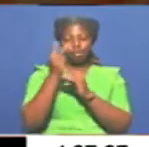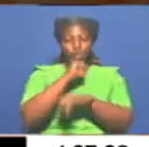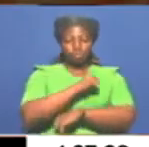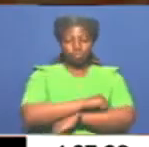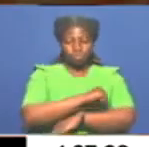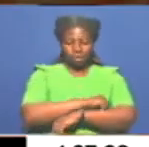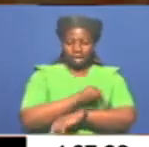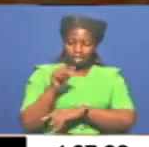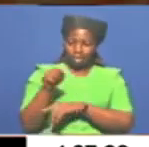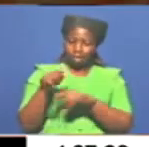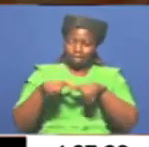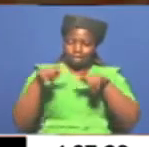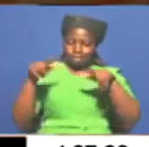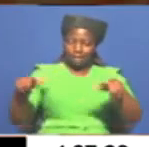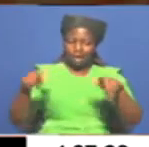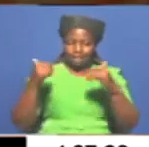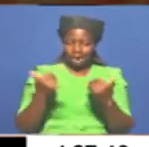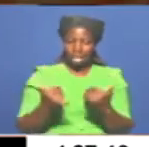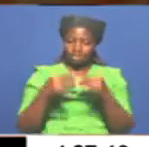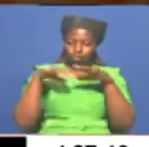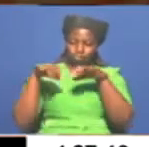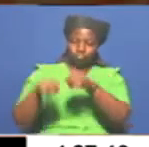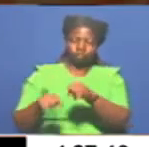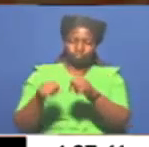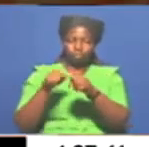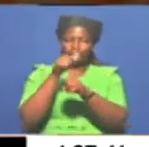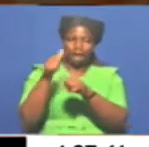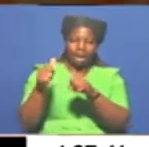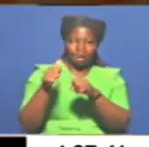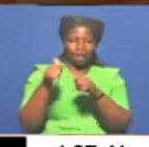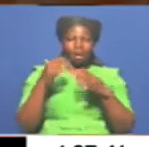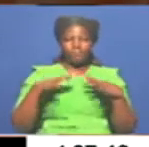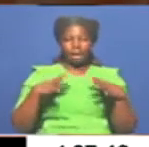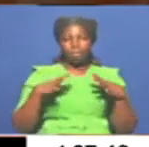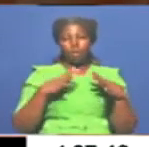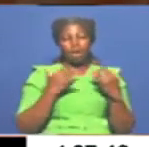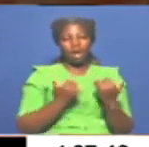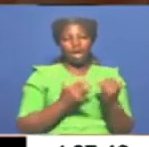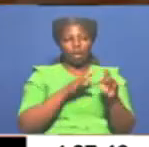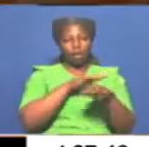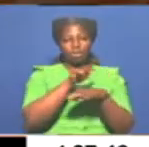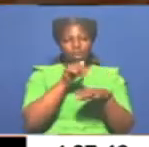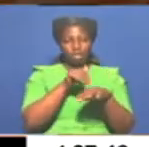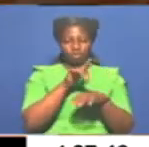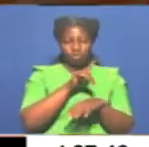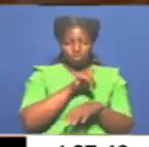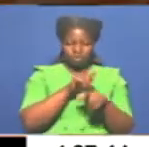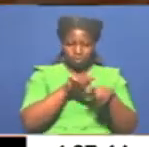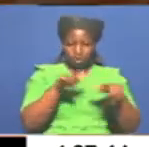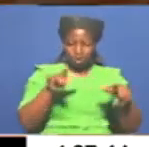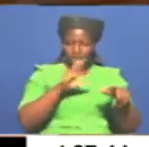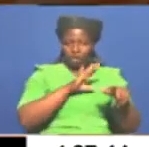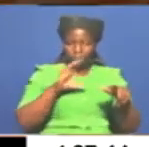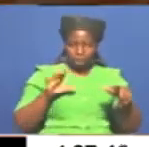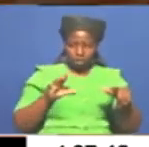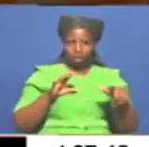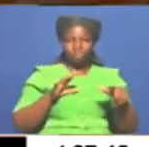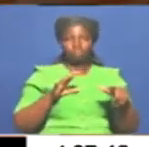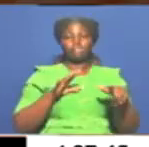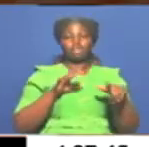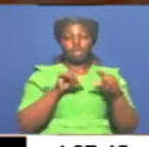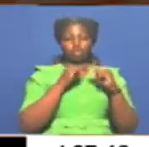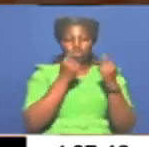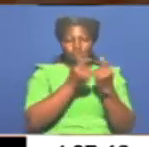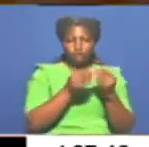by unscrupulous land grabbers. Appearing before the National Lands Commission Alternative Dispute Resolution Technical